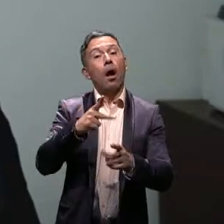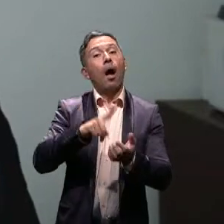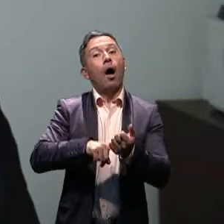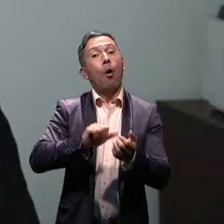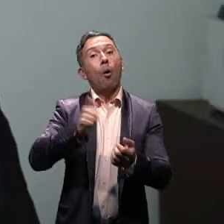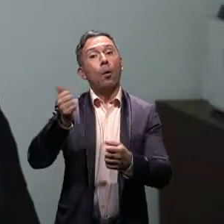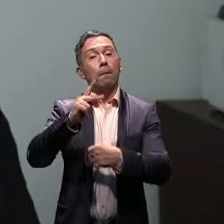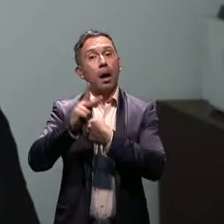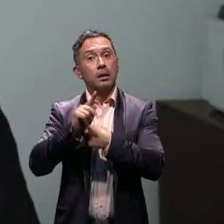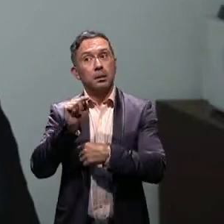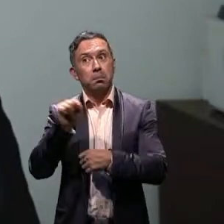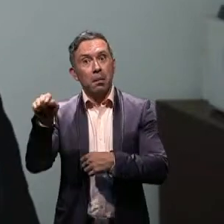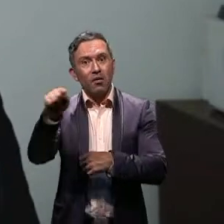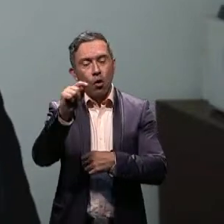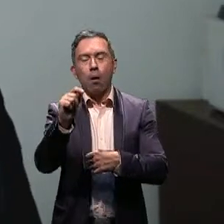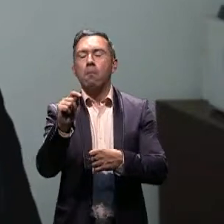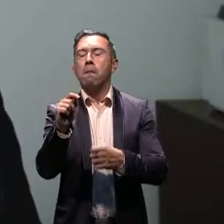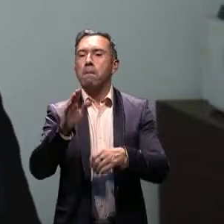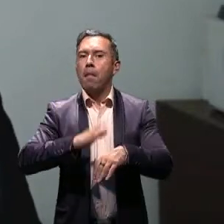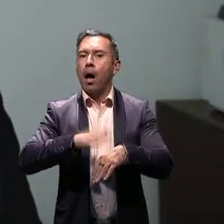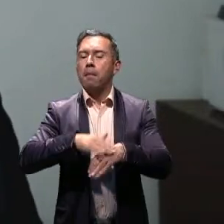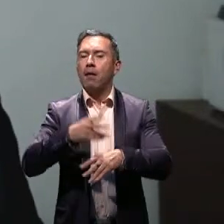how in many countries,